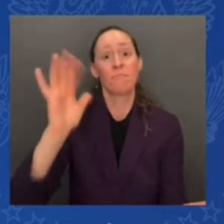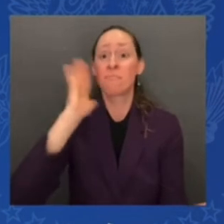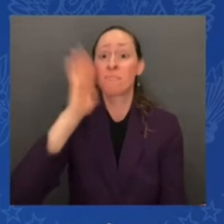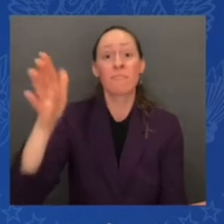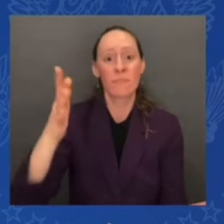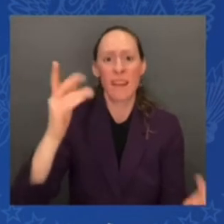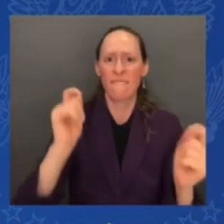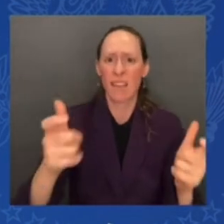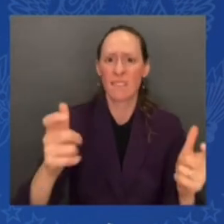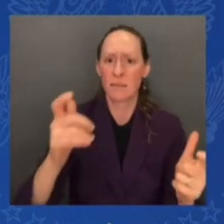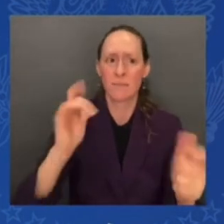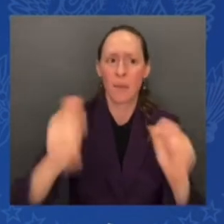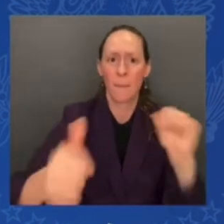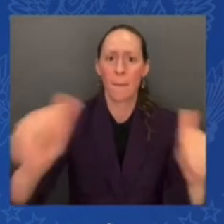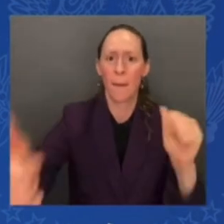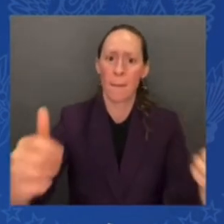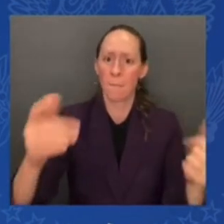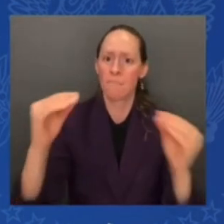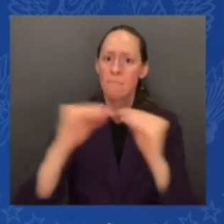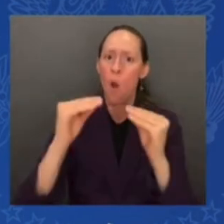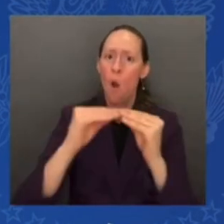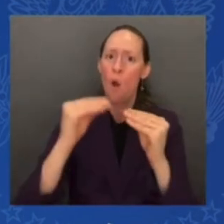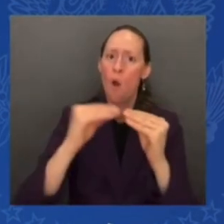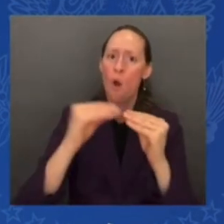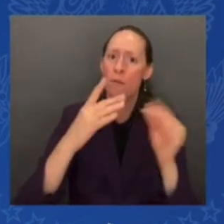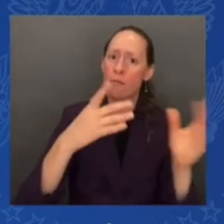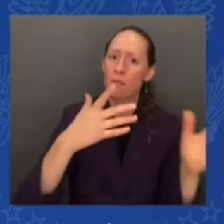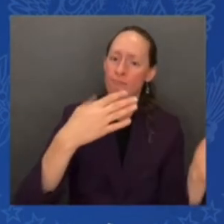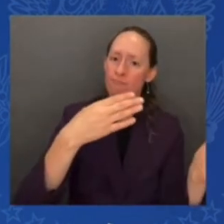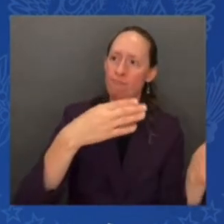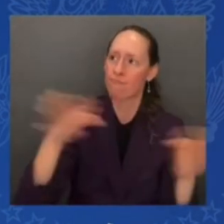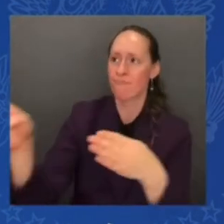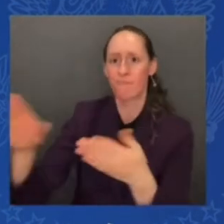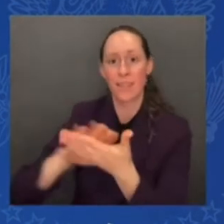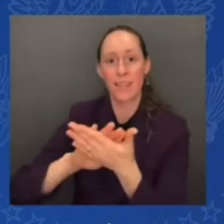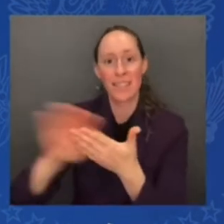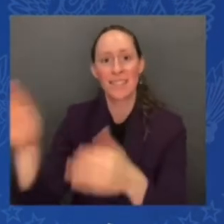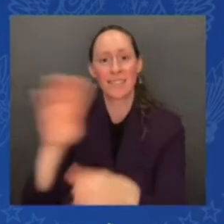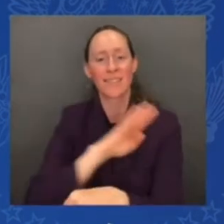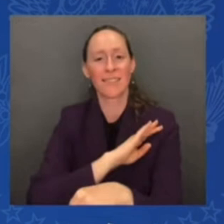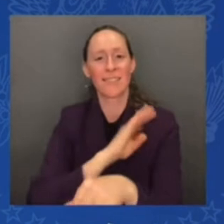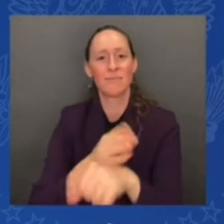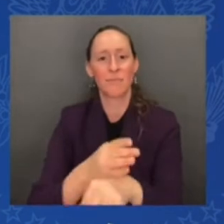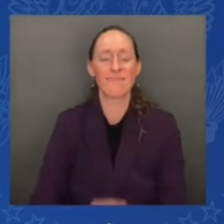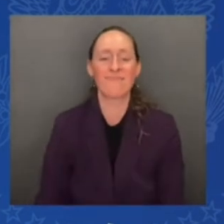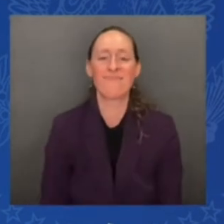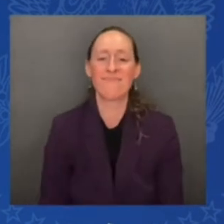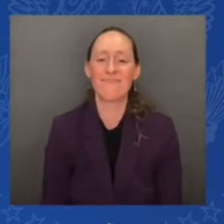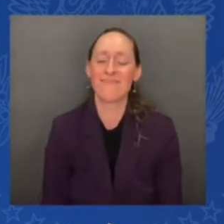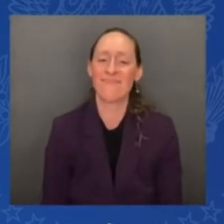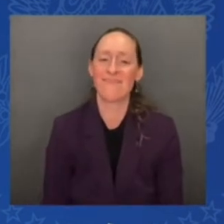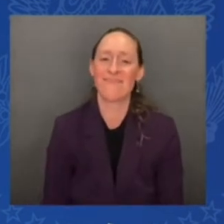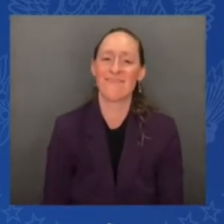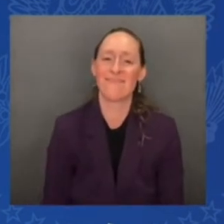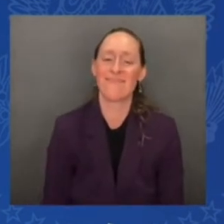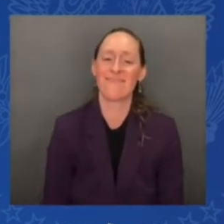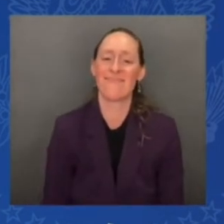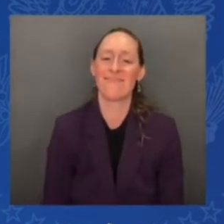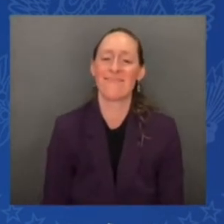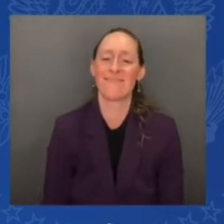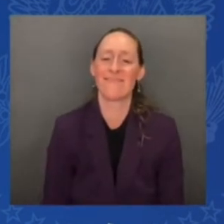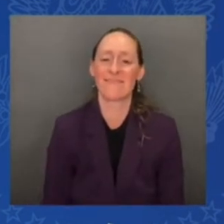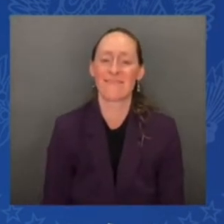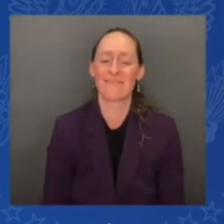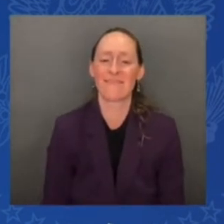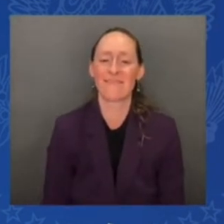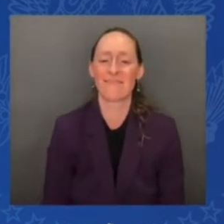now is it's hard to get these — a lot of these towers are old, and everybody is not in my neighborhood. They don't want a big new tower going